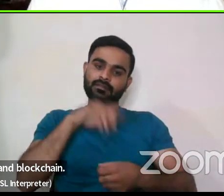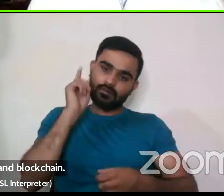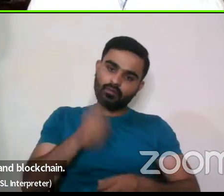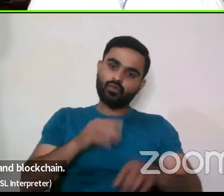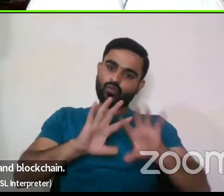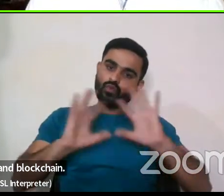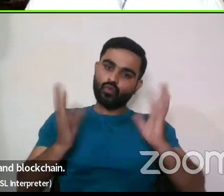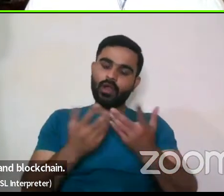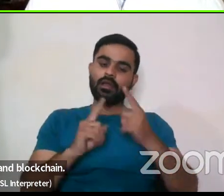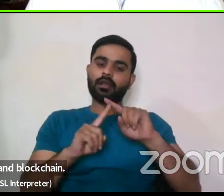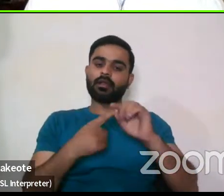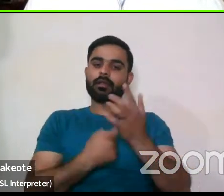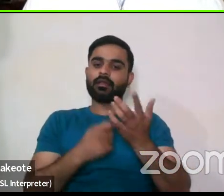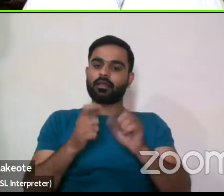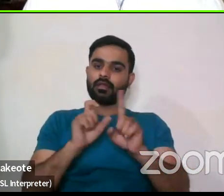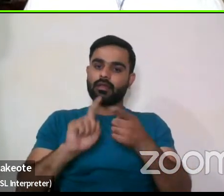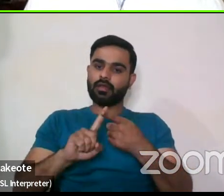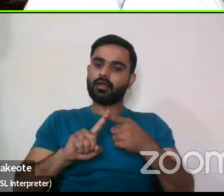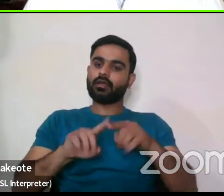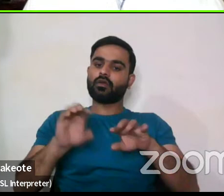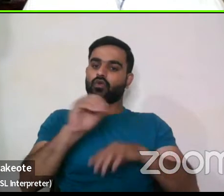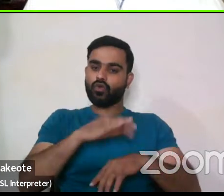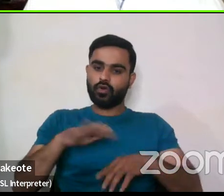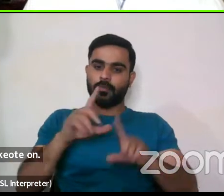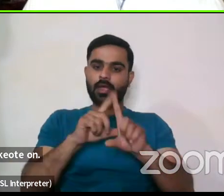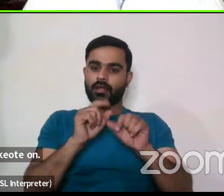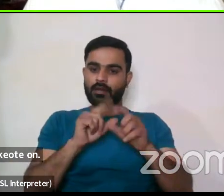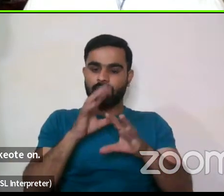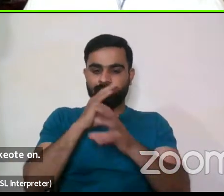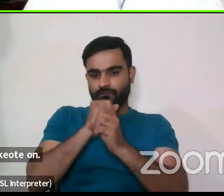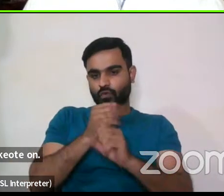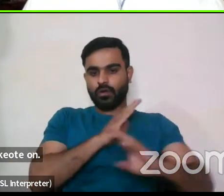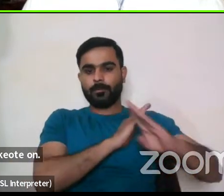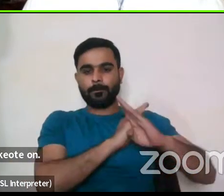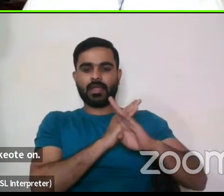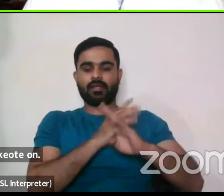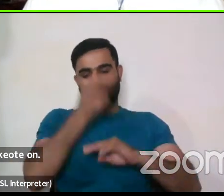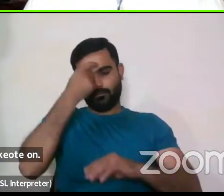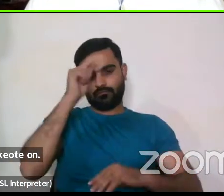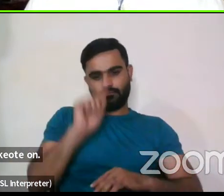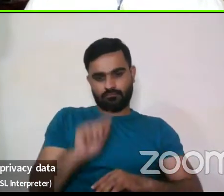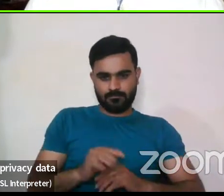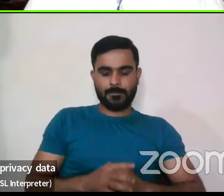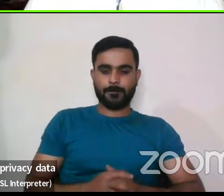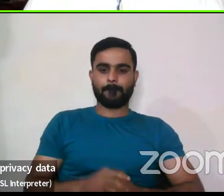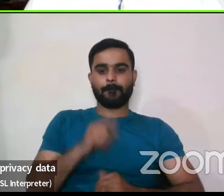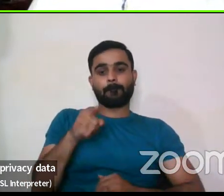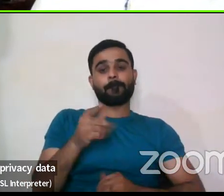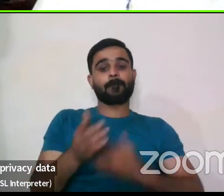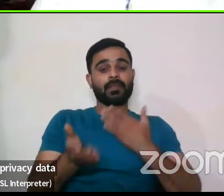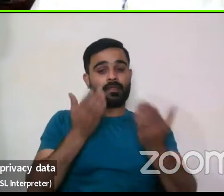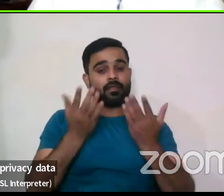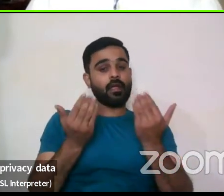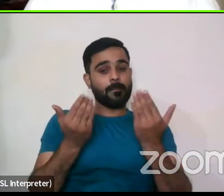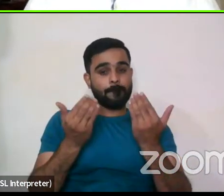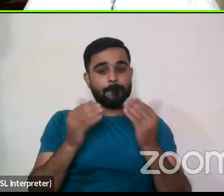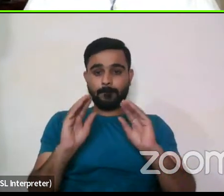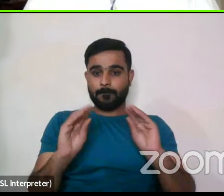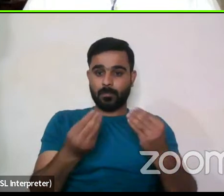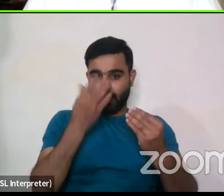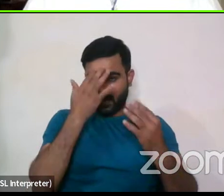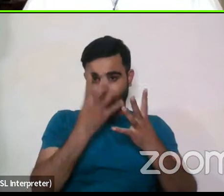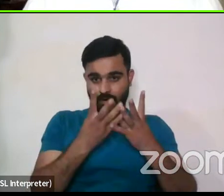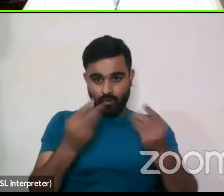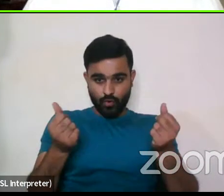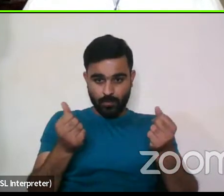World Trade Organization deal with data privacy, data protection issues, And that could be possibly a better solution